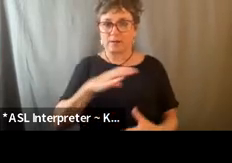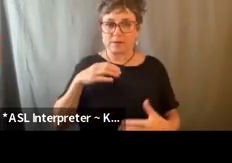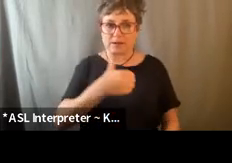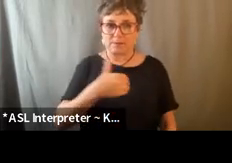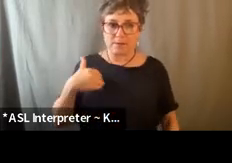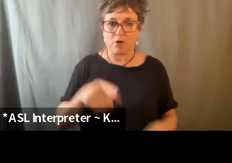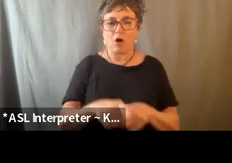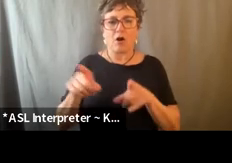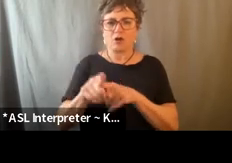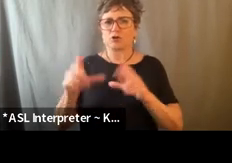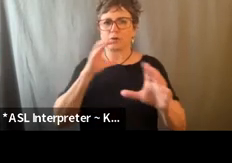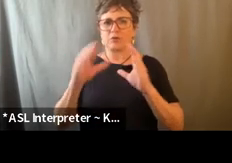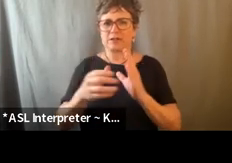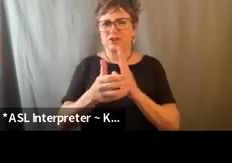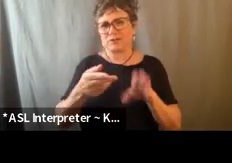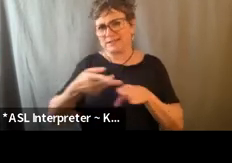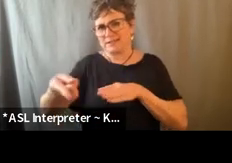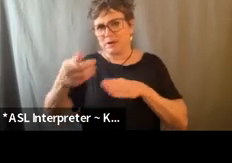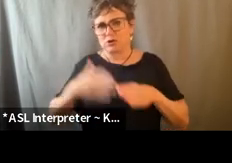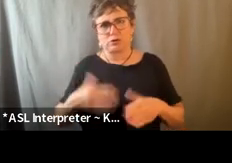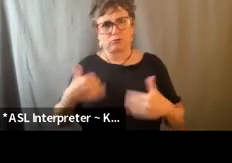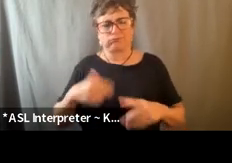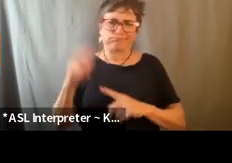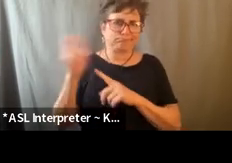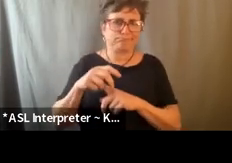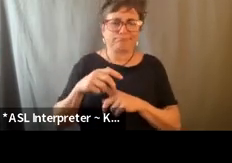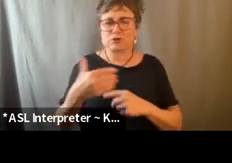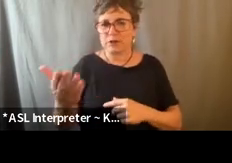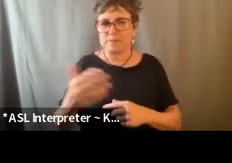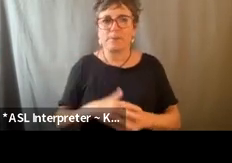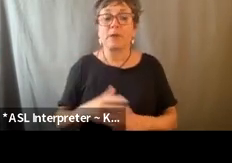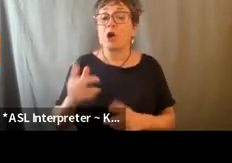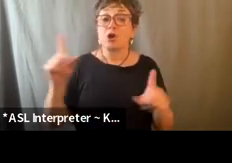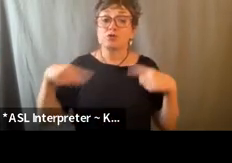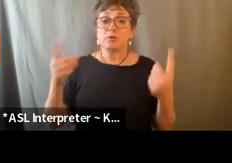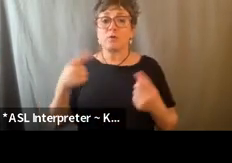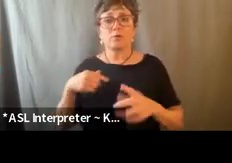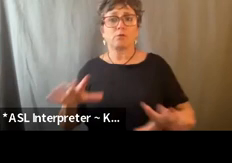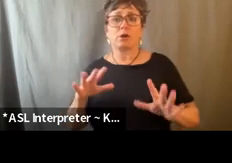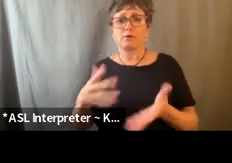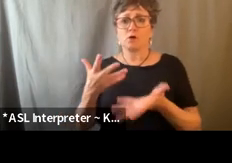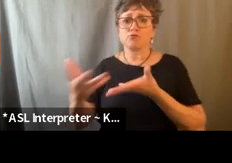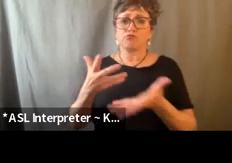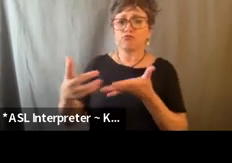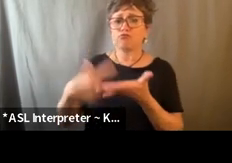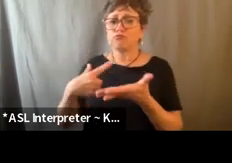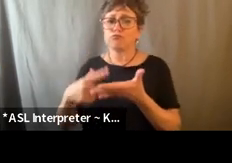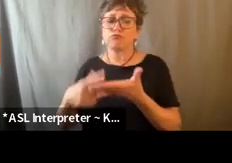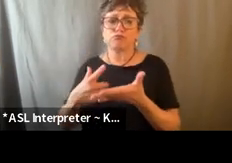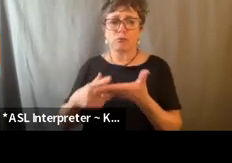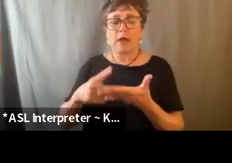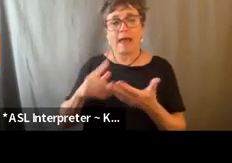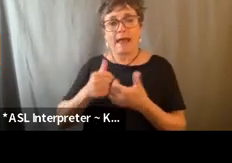specialist. So we have had a great conversation so far about, how to